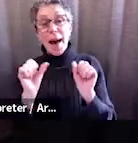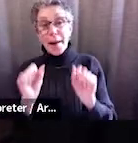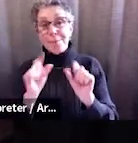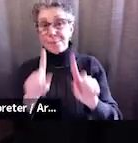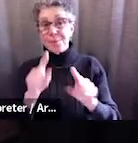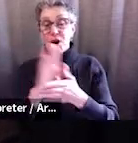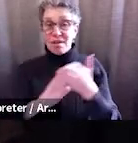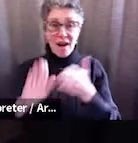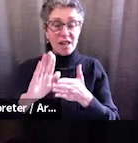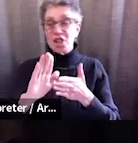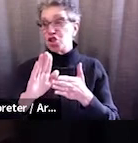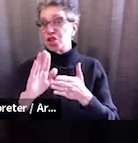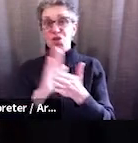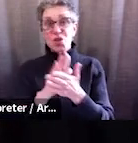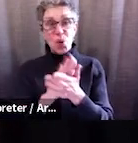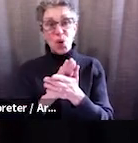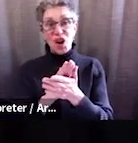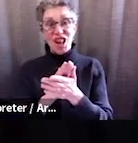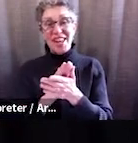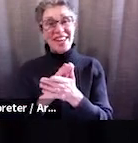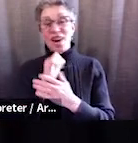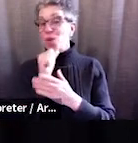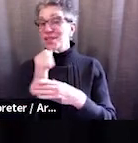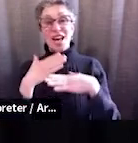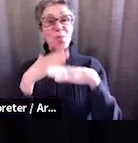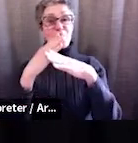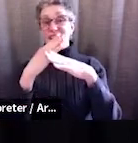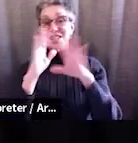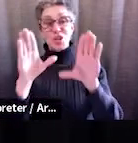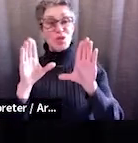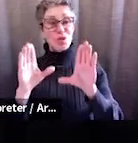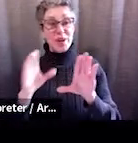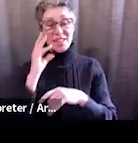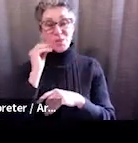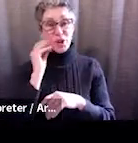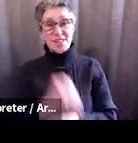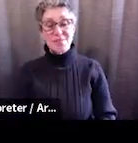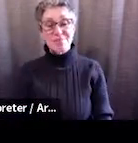inclusion equals better society. Yes. I agree entirely.